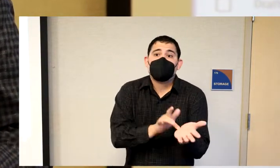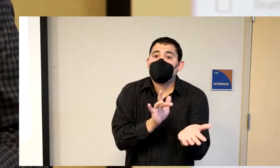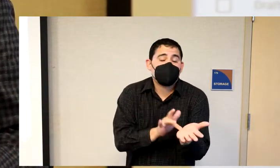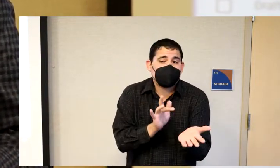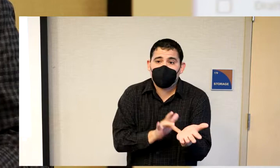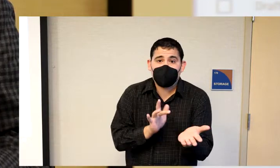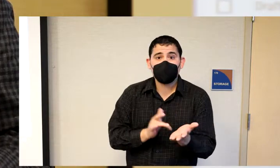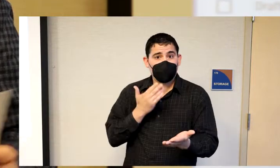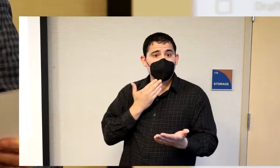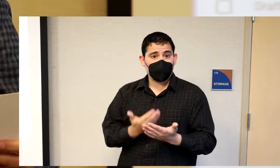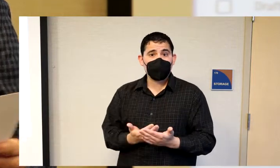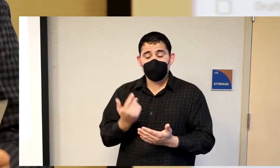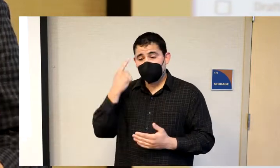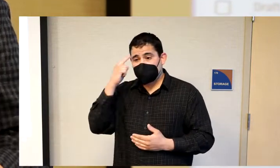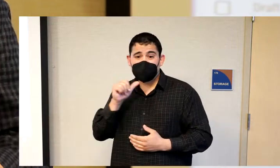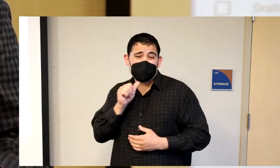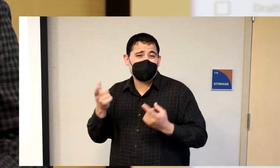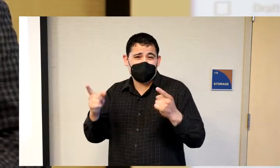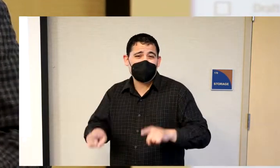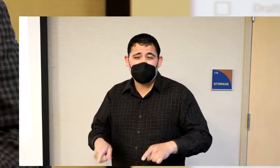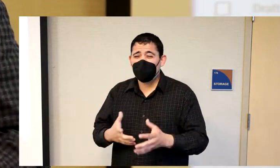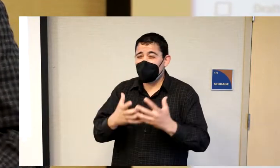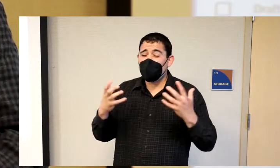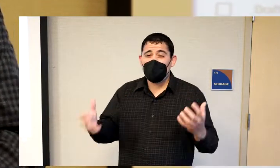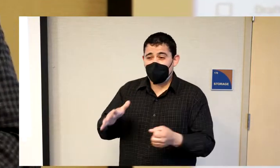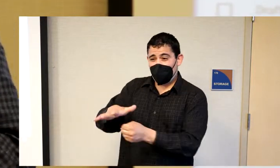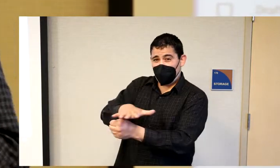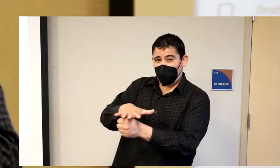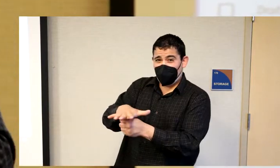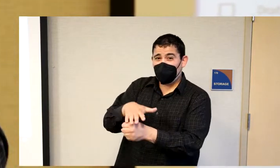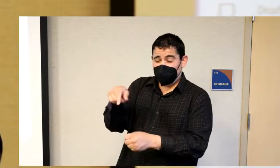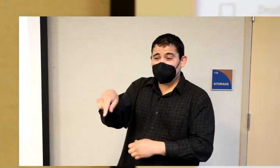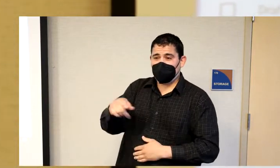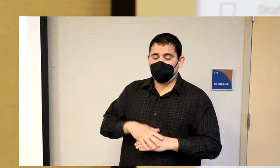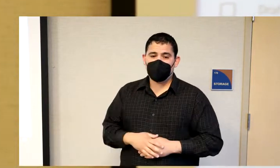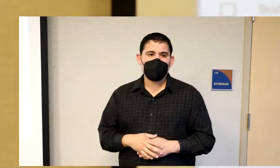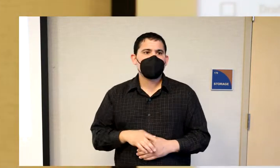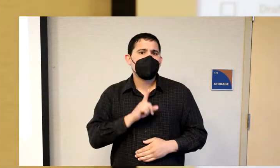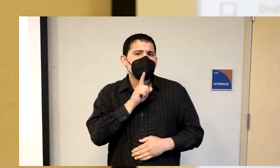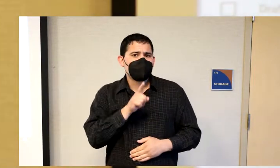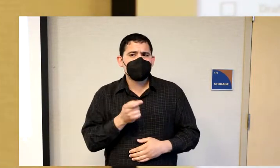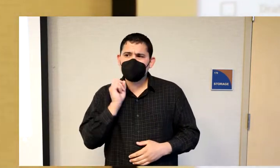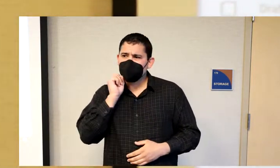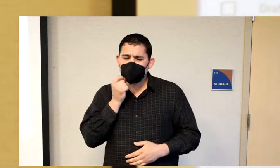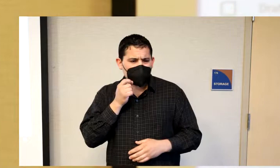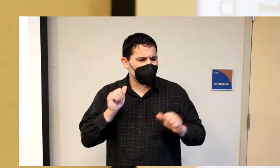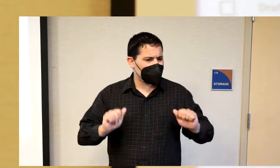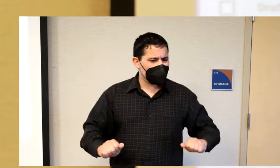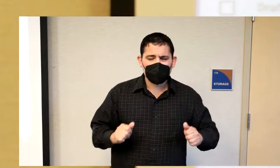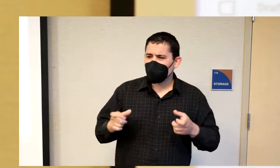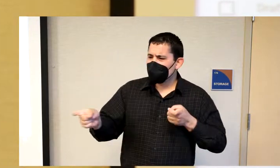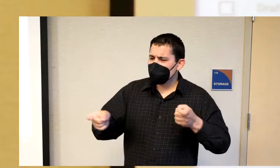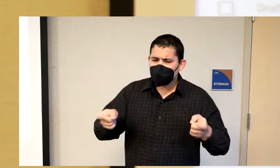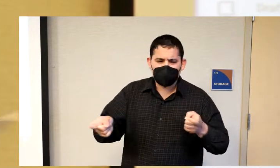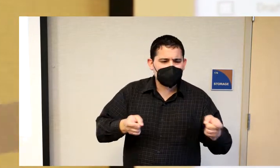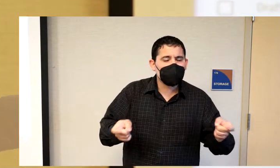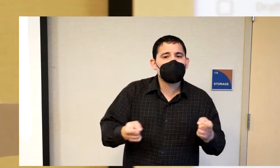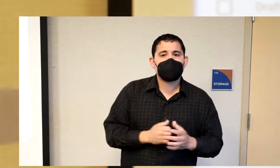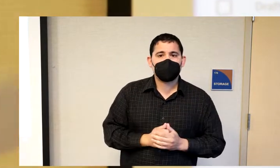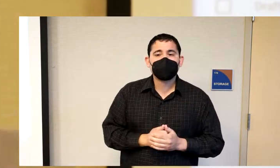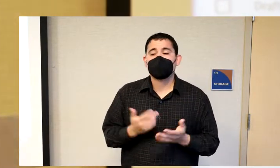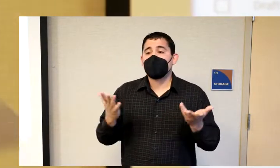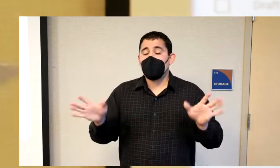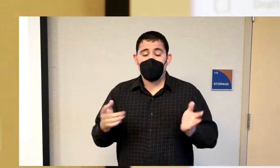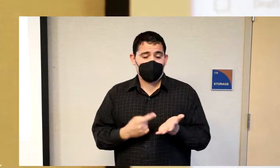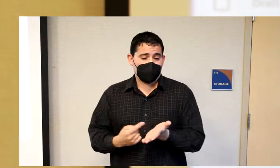that doesn't happen in a lot of other jurisdictions. So I just want to call that out as a cool way to be able to handle this, because as we talked about, I know